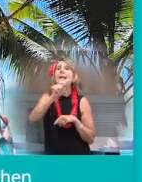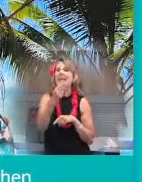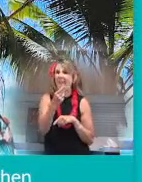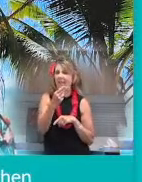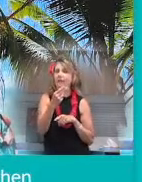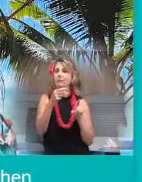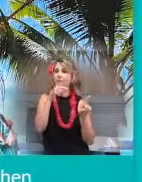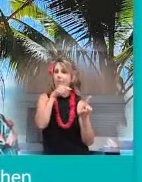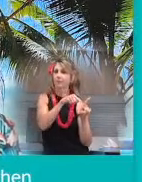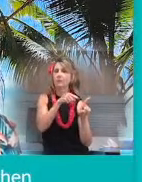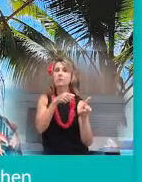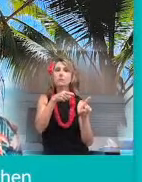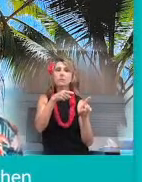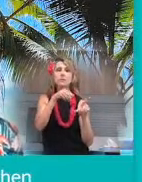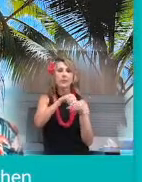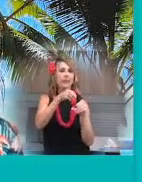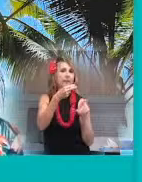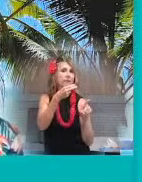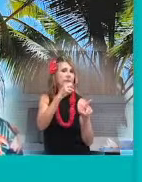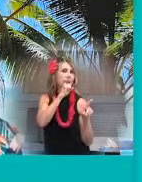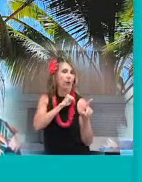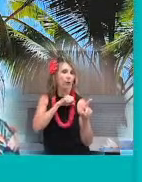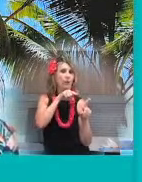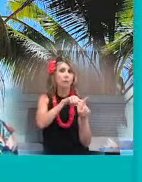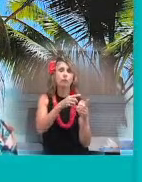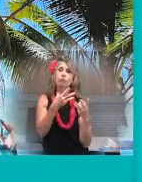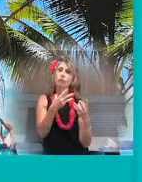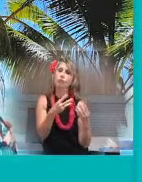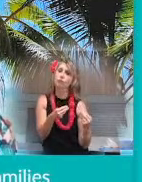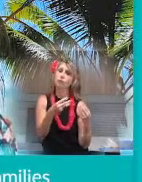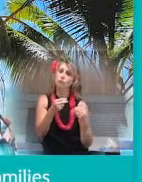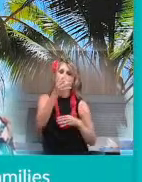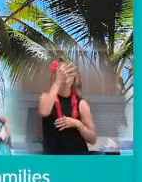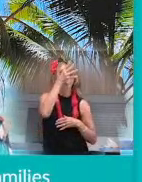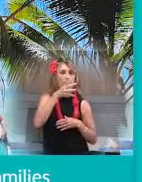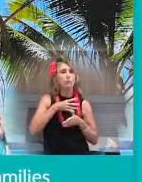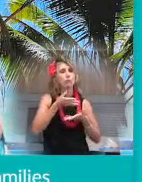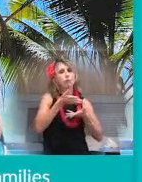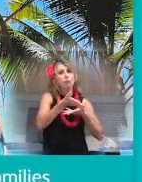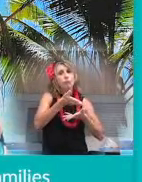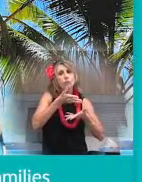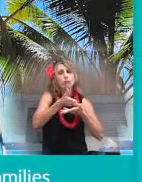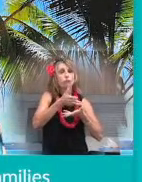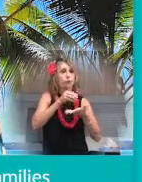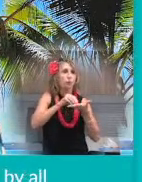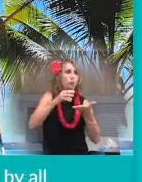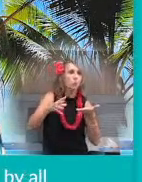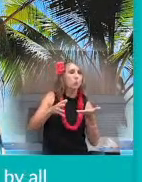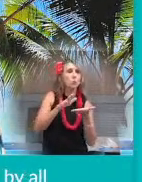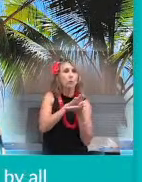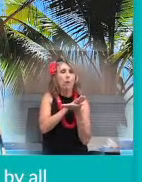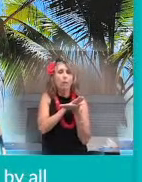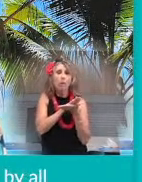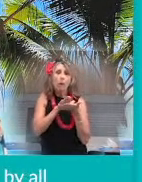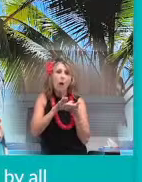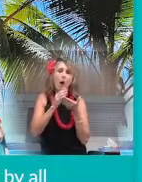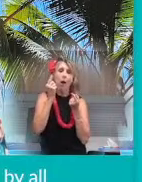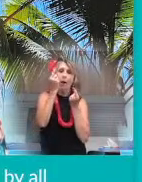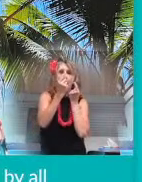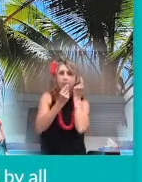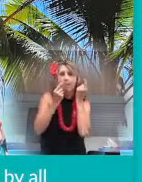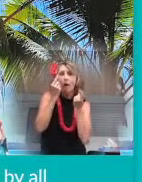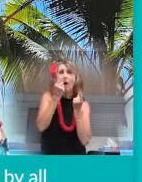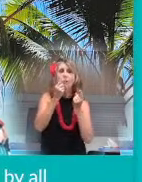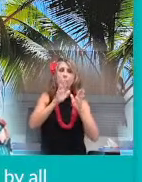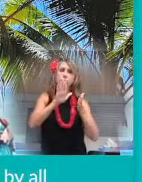soul, always calm and caring when supporting students. He is kind and thoughtful with families and colleagues and is